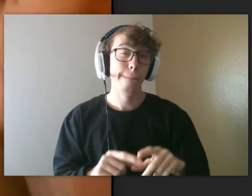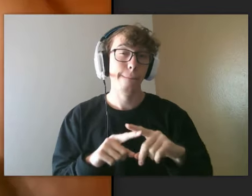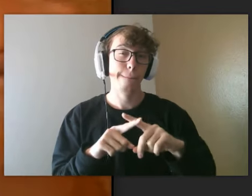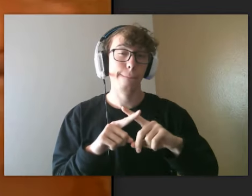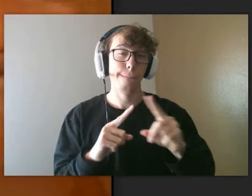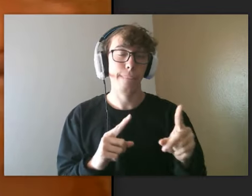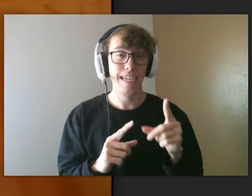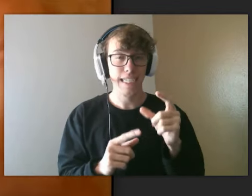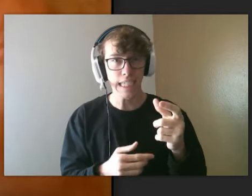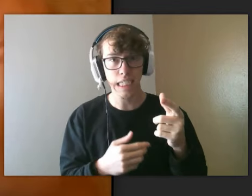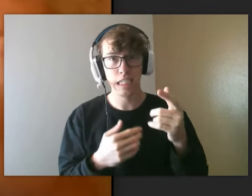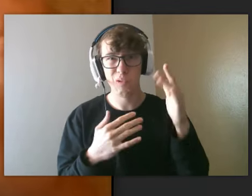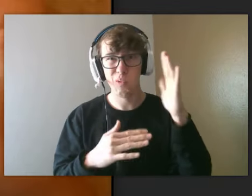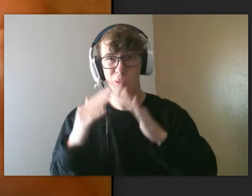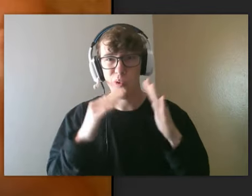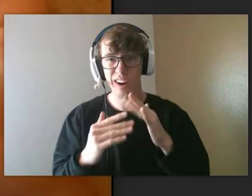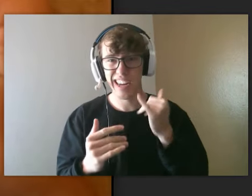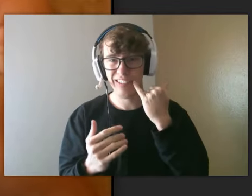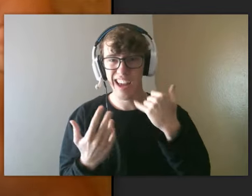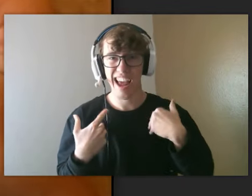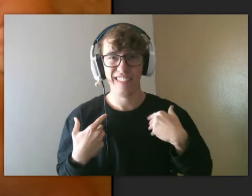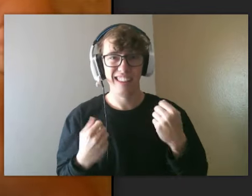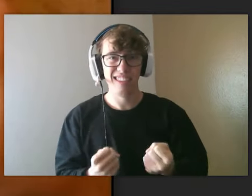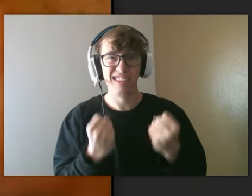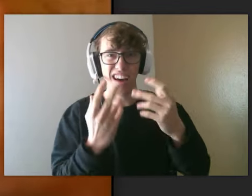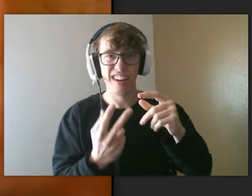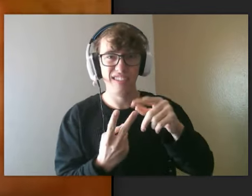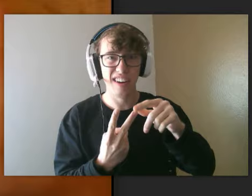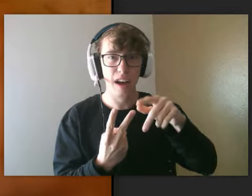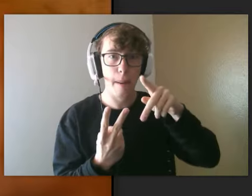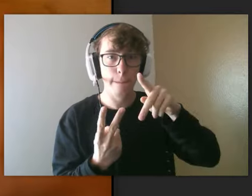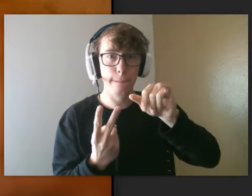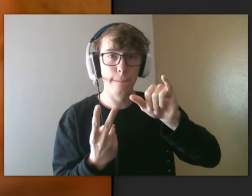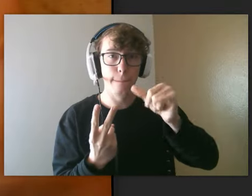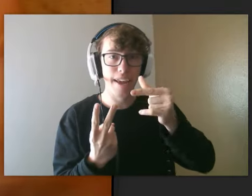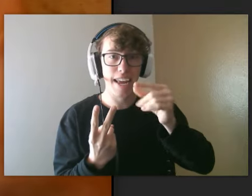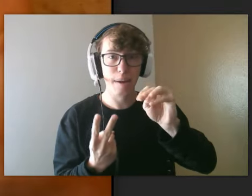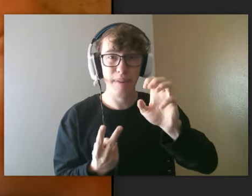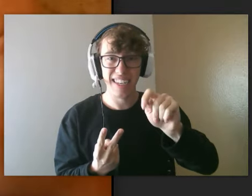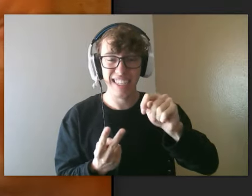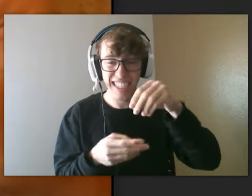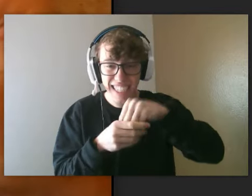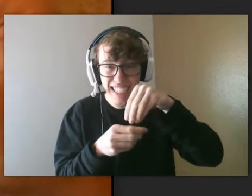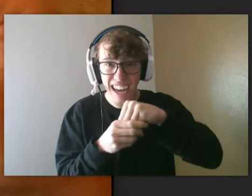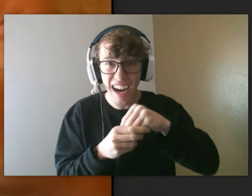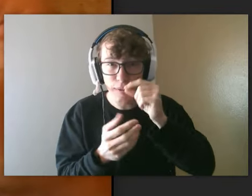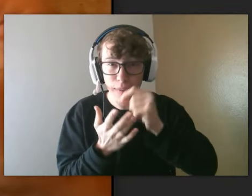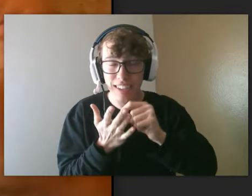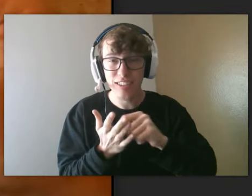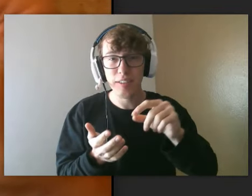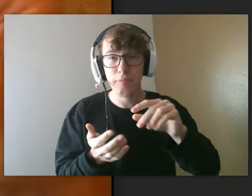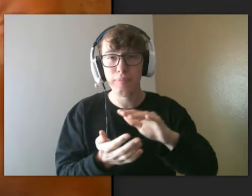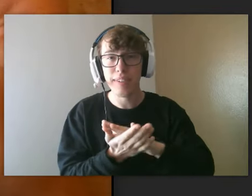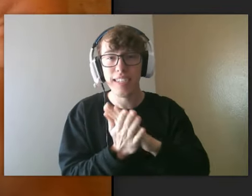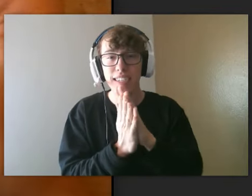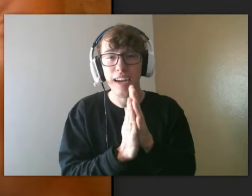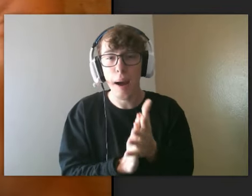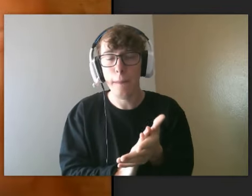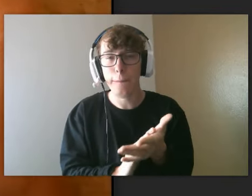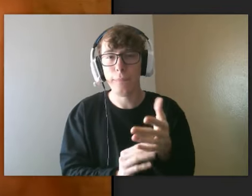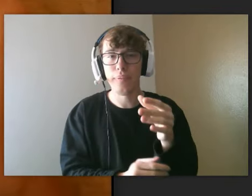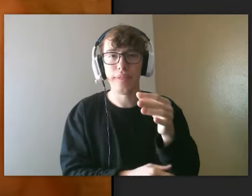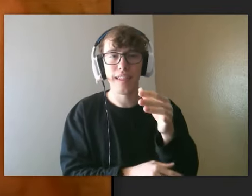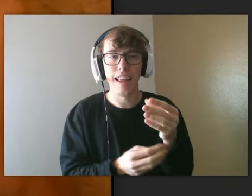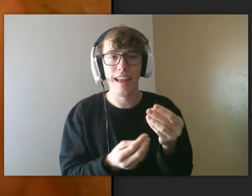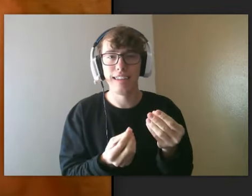thing that you have to worry about is the more pigment that you have in a pencil, the more fragile it is. So if you've ever